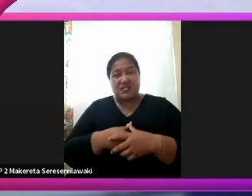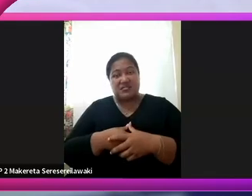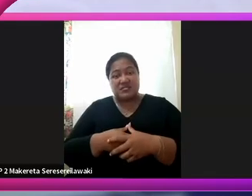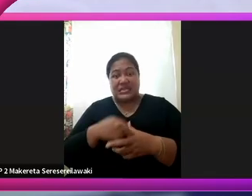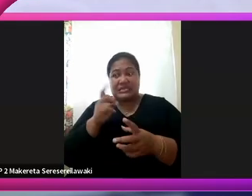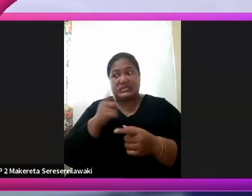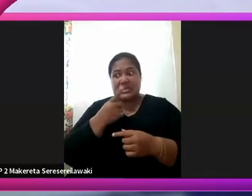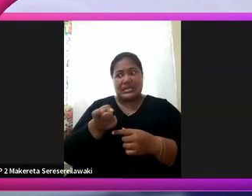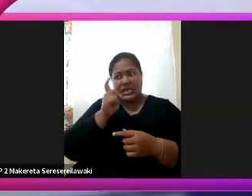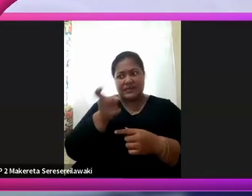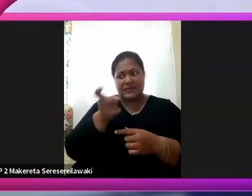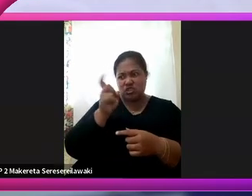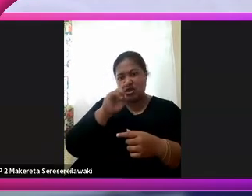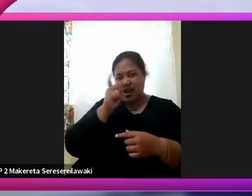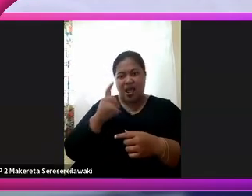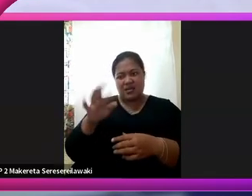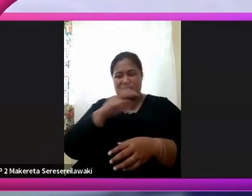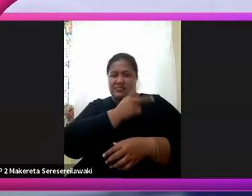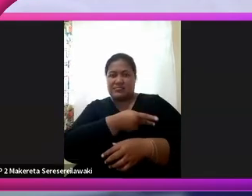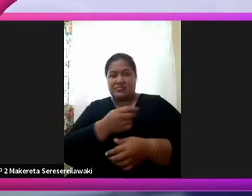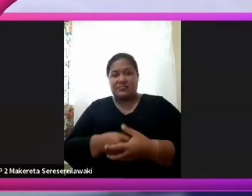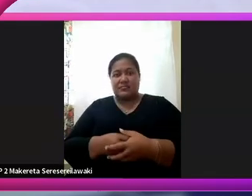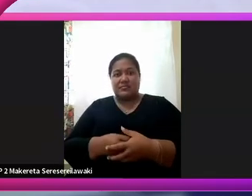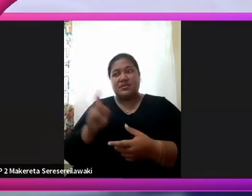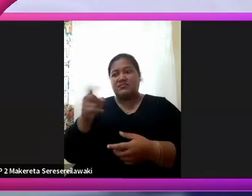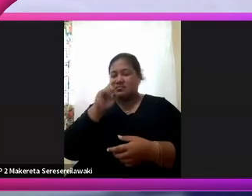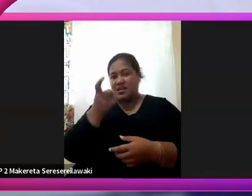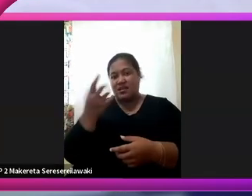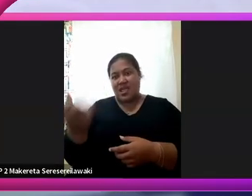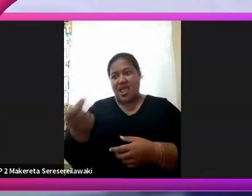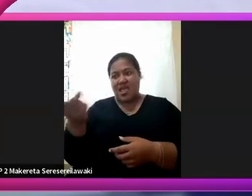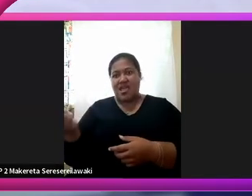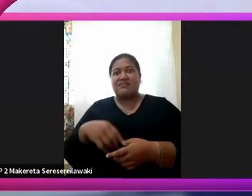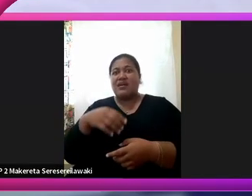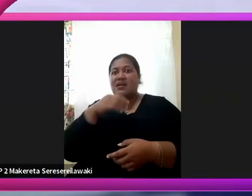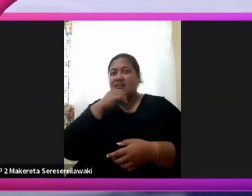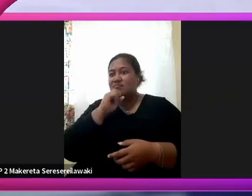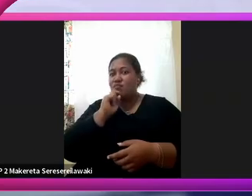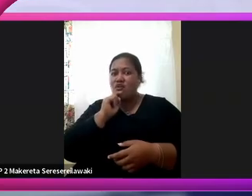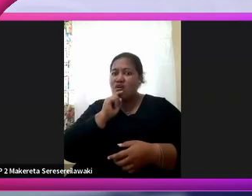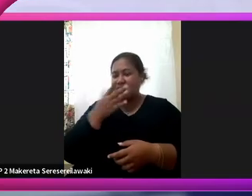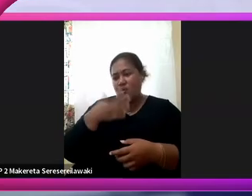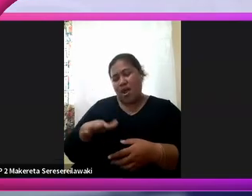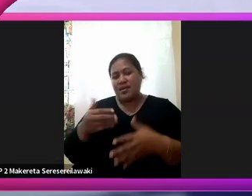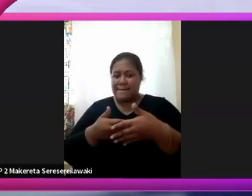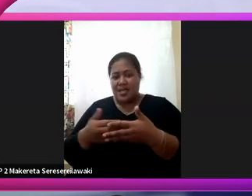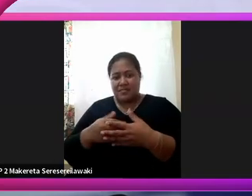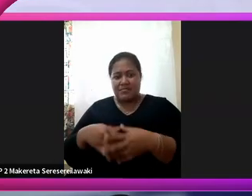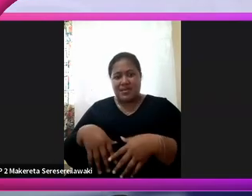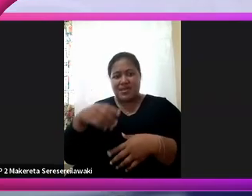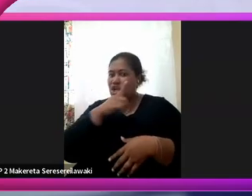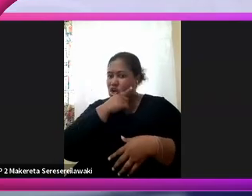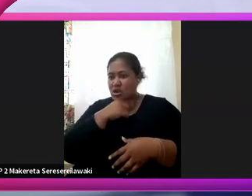conceive, or even she conceive a male, but they want a baby, a female, if they want a baby male, the woman also get the blame. They